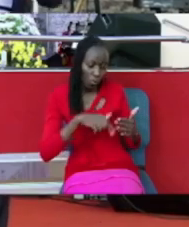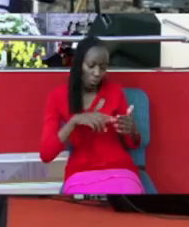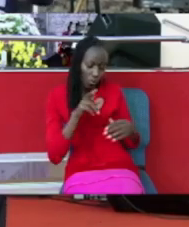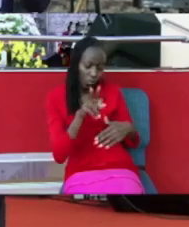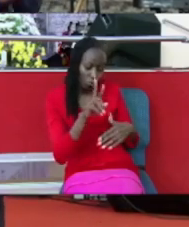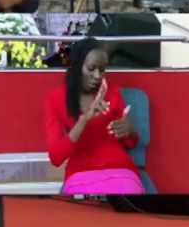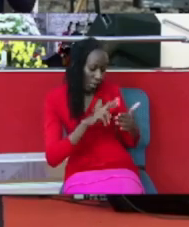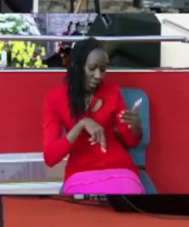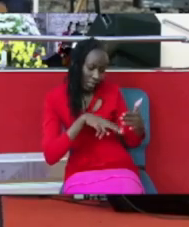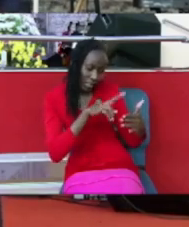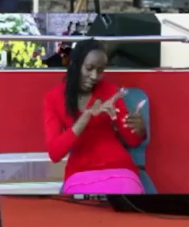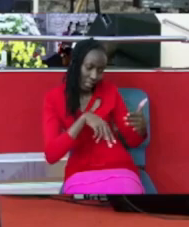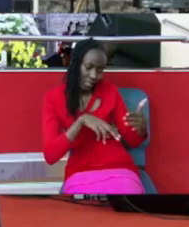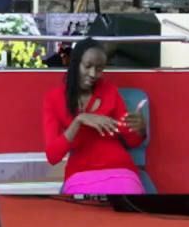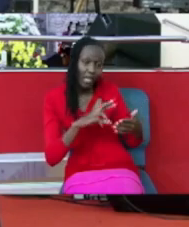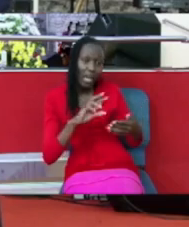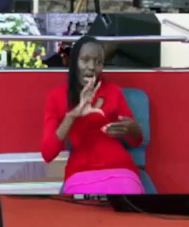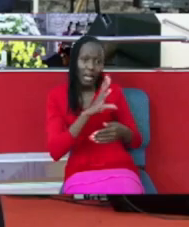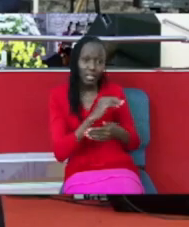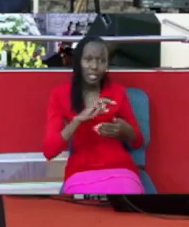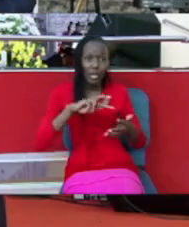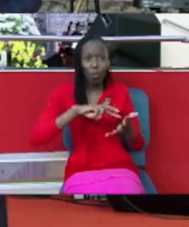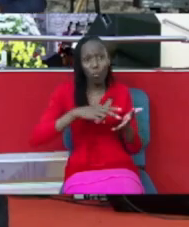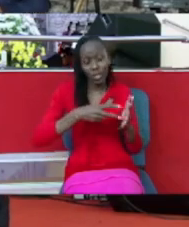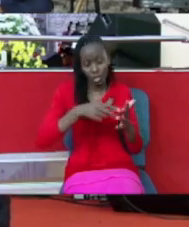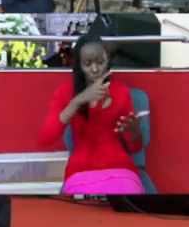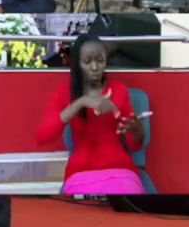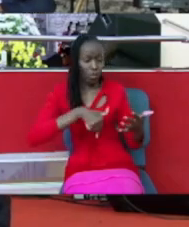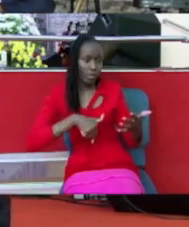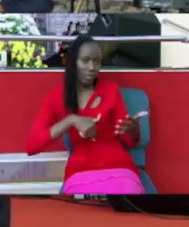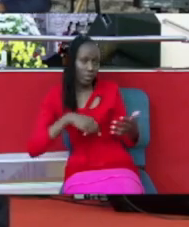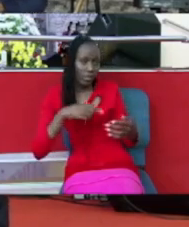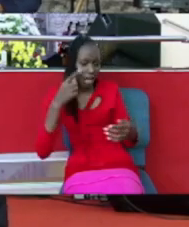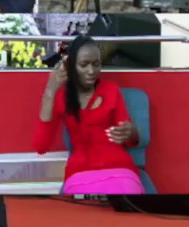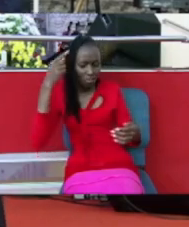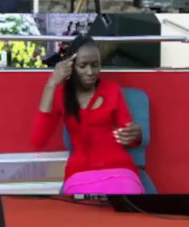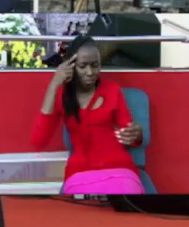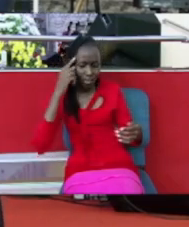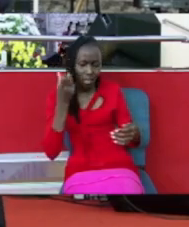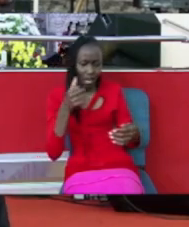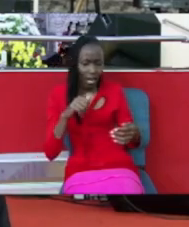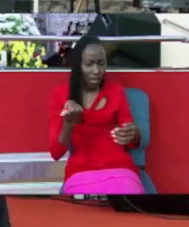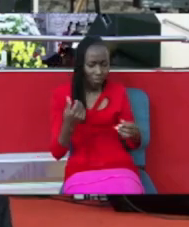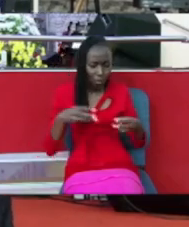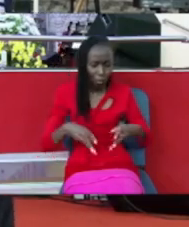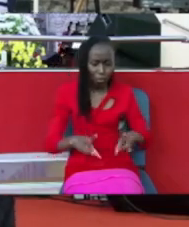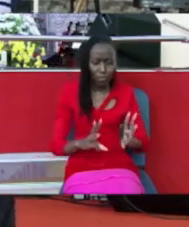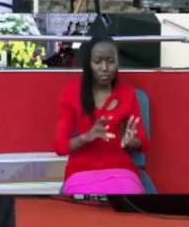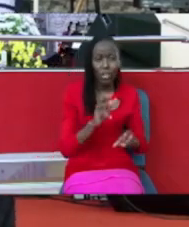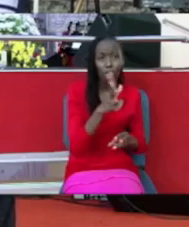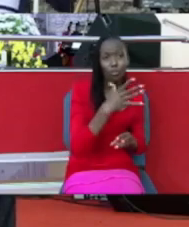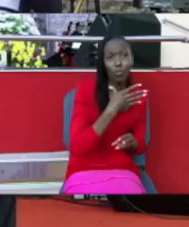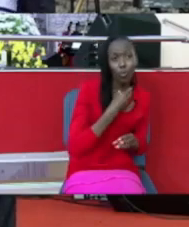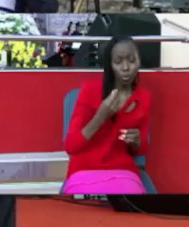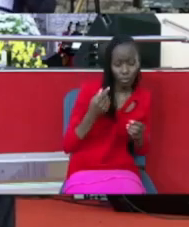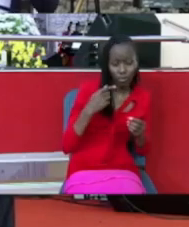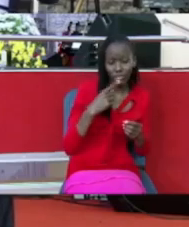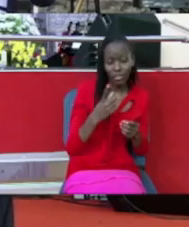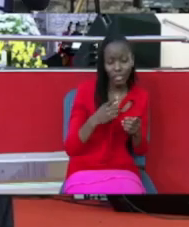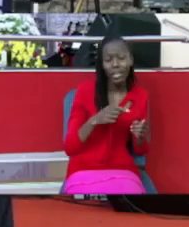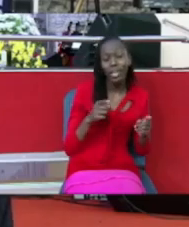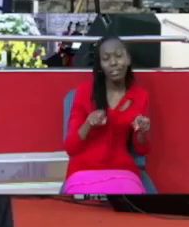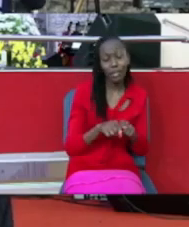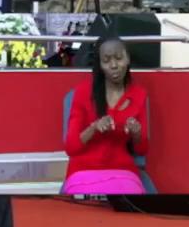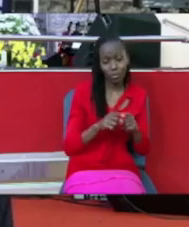na yamaanisha nini kwako. Think of other ways of how to say the same thing. Hebu fikiria kuhusu njia zingine za